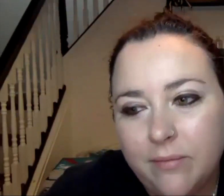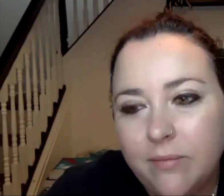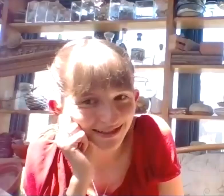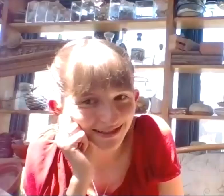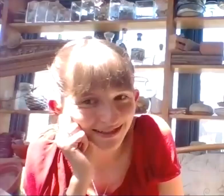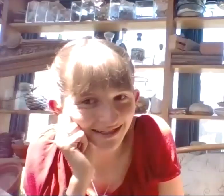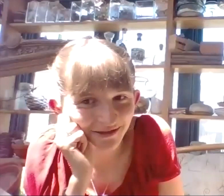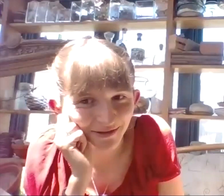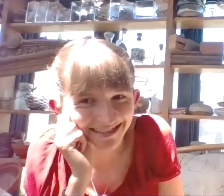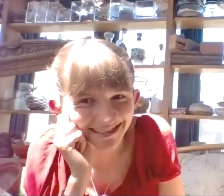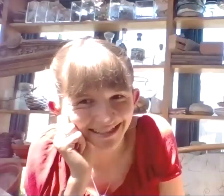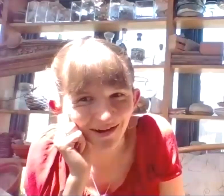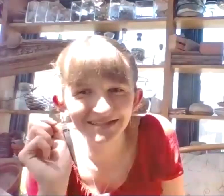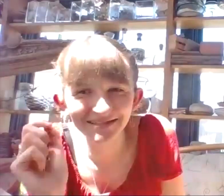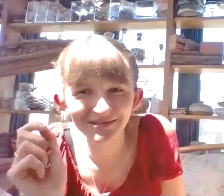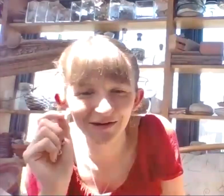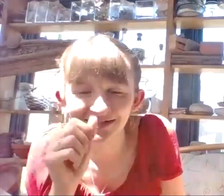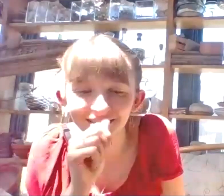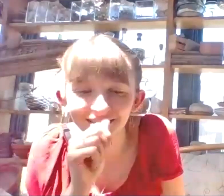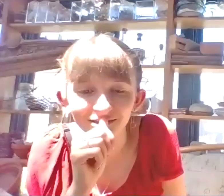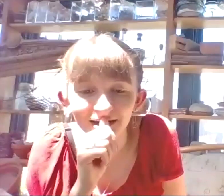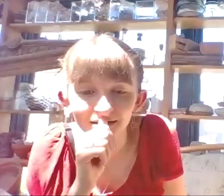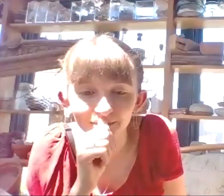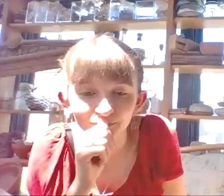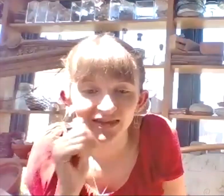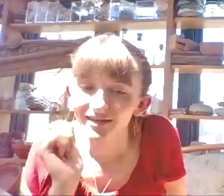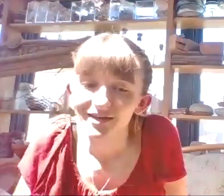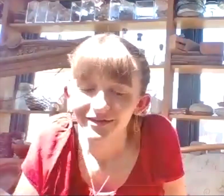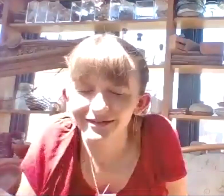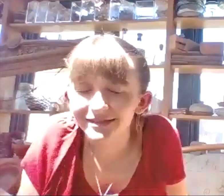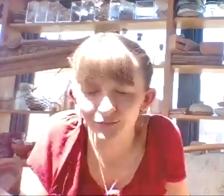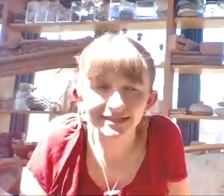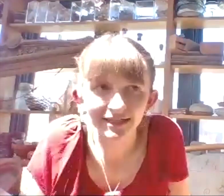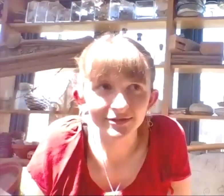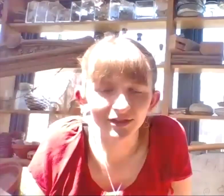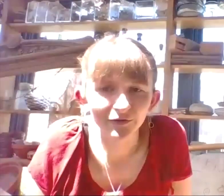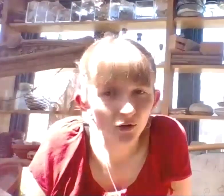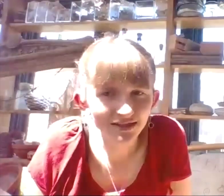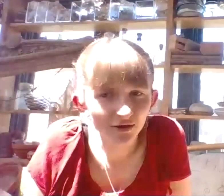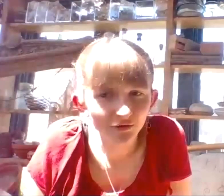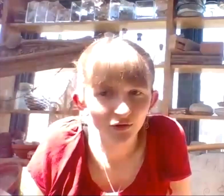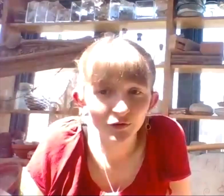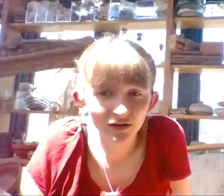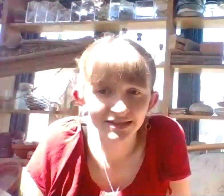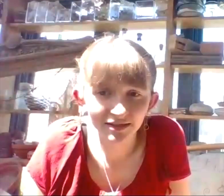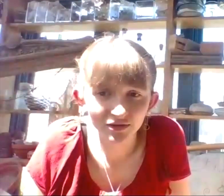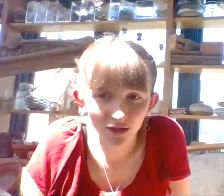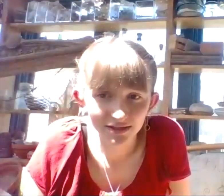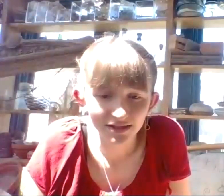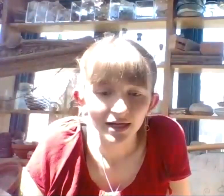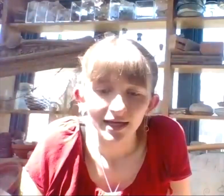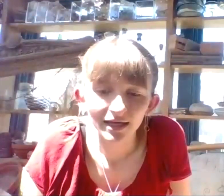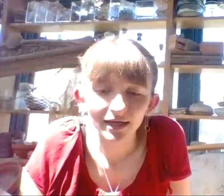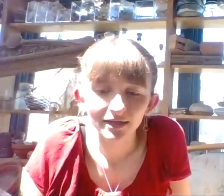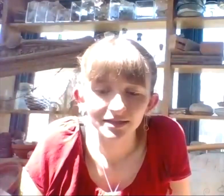Oh, that's such a good question. It's always super hard to do. There is one dinosaur that I've always loved called